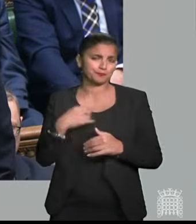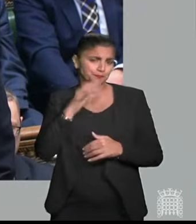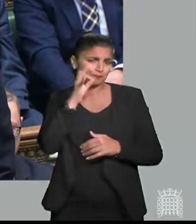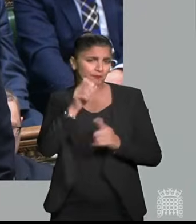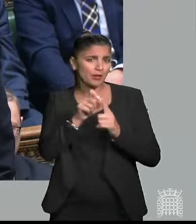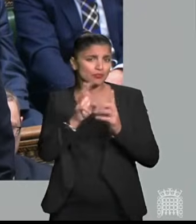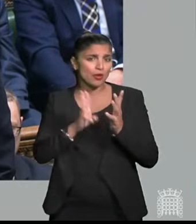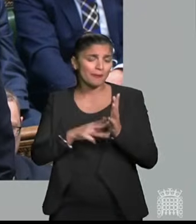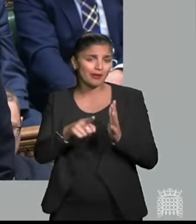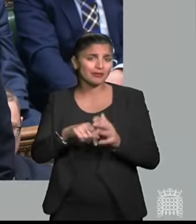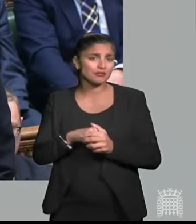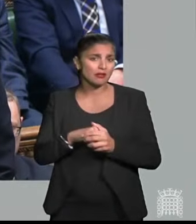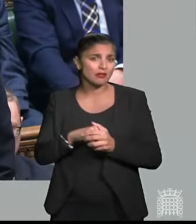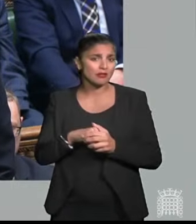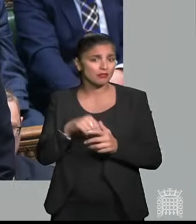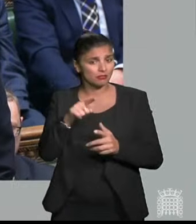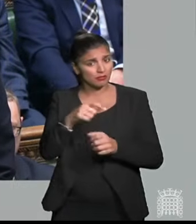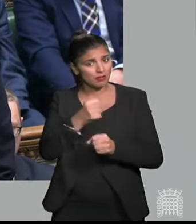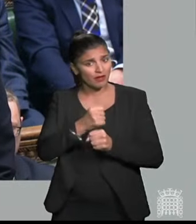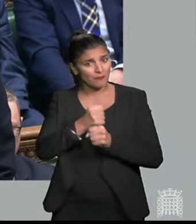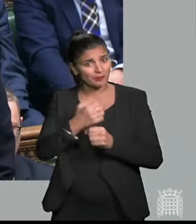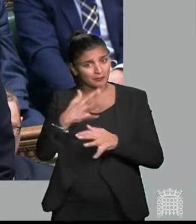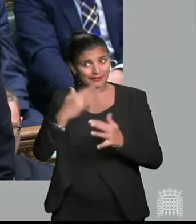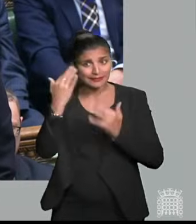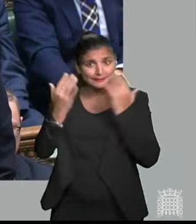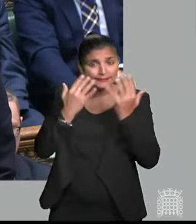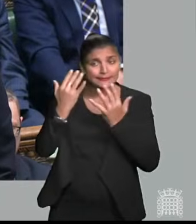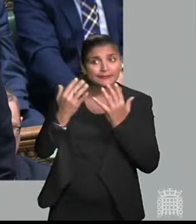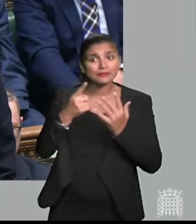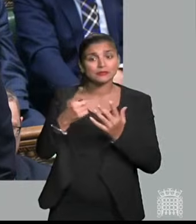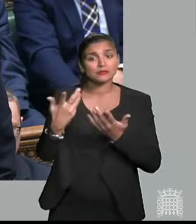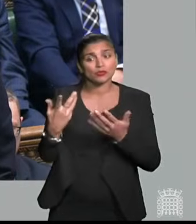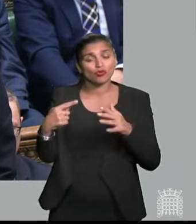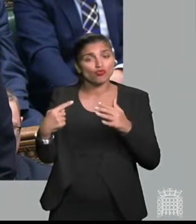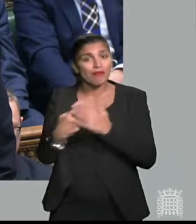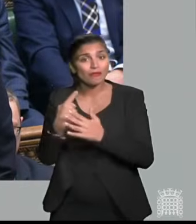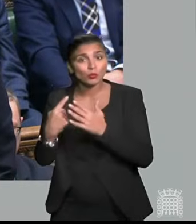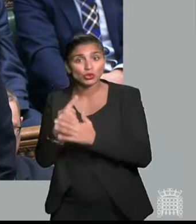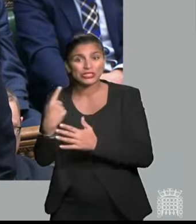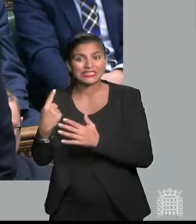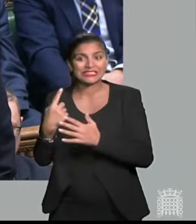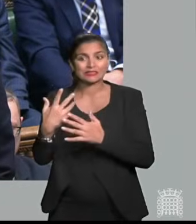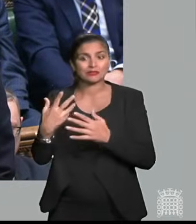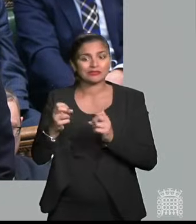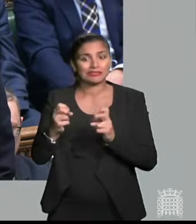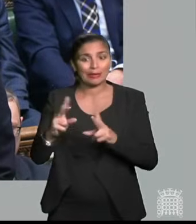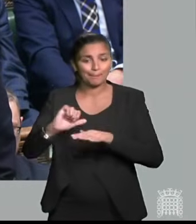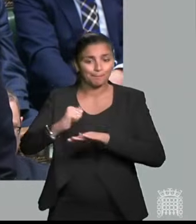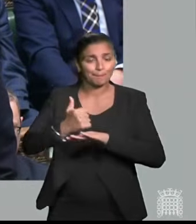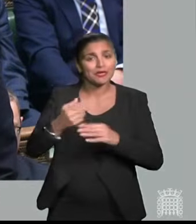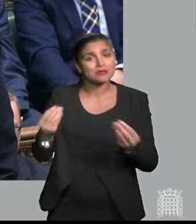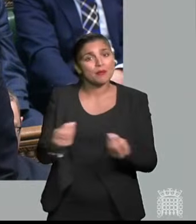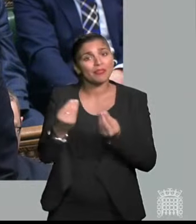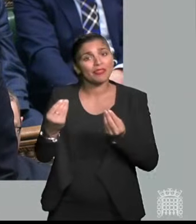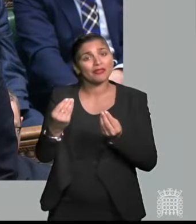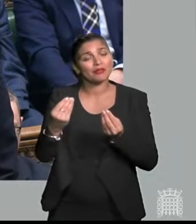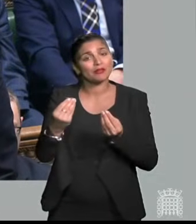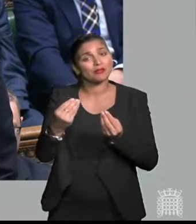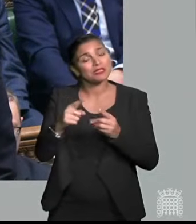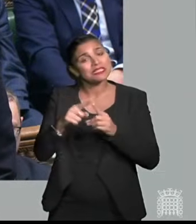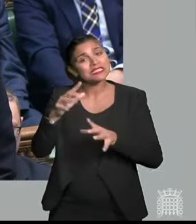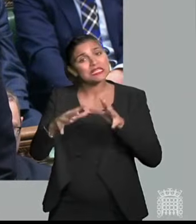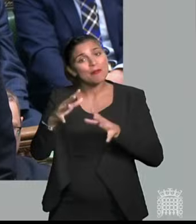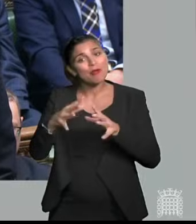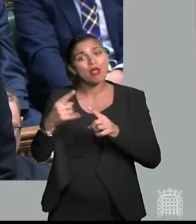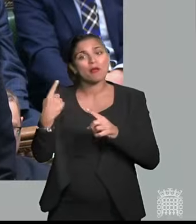if any, his government has given to the creation of a refugee resettlement scheme akin to that previously put in place